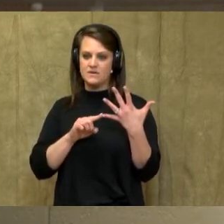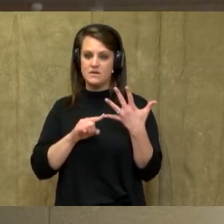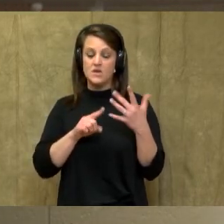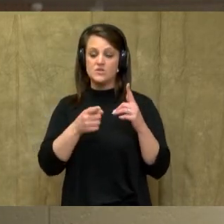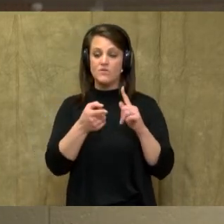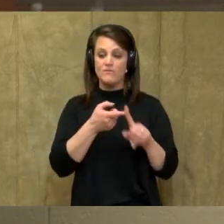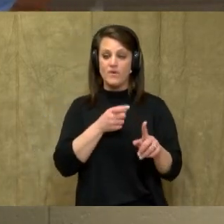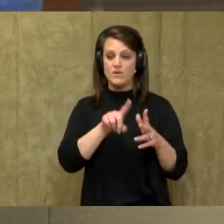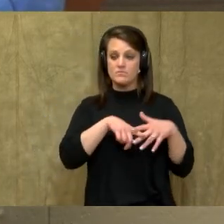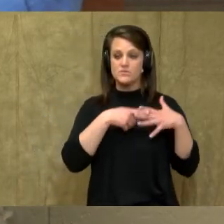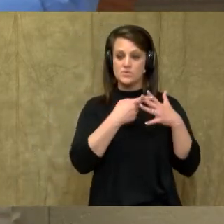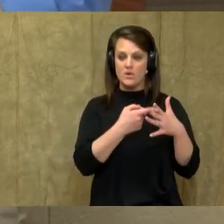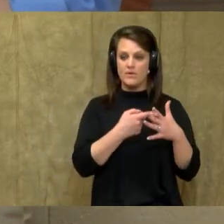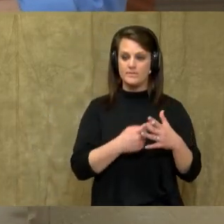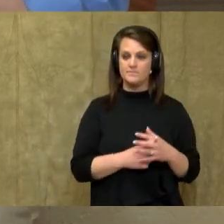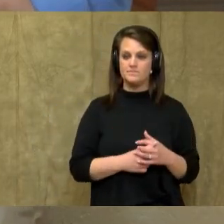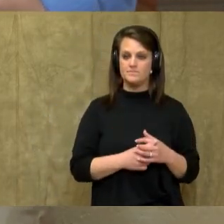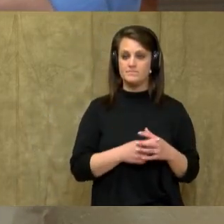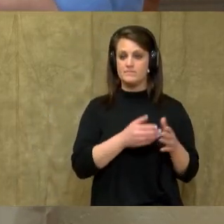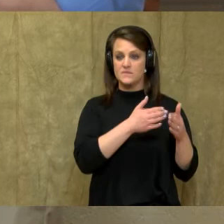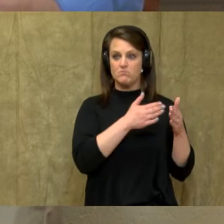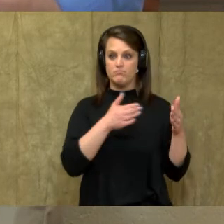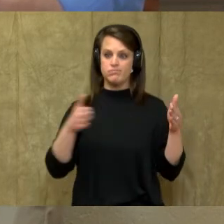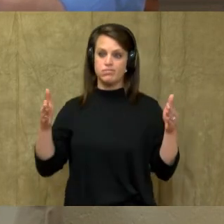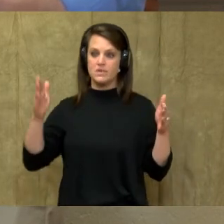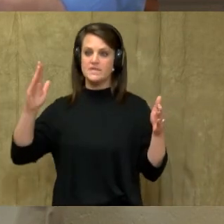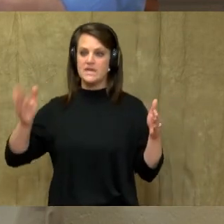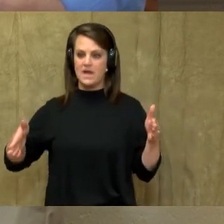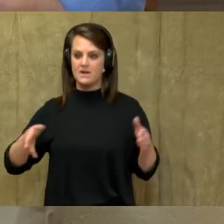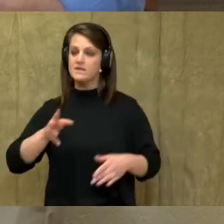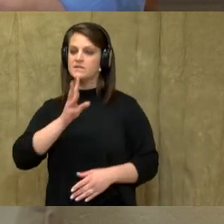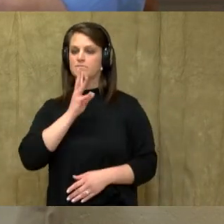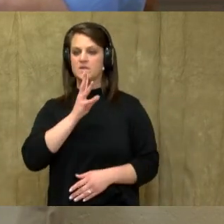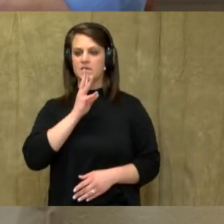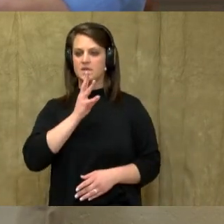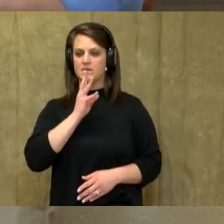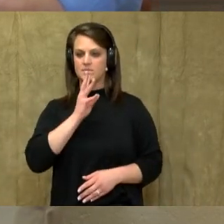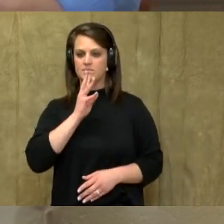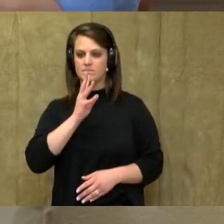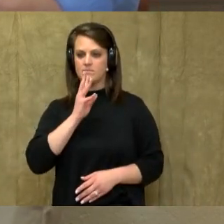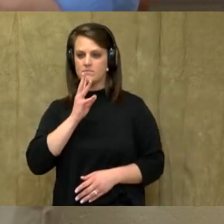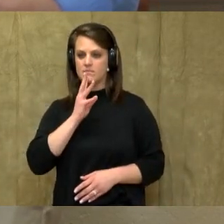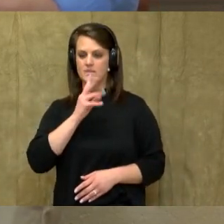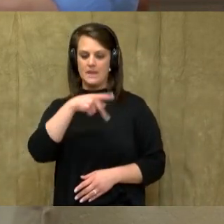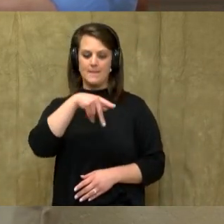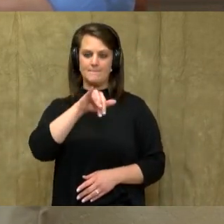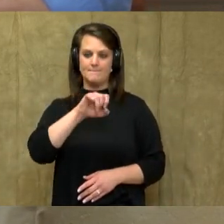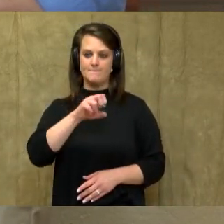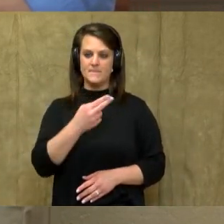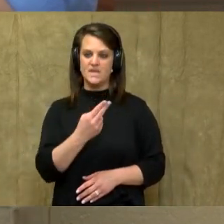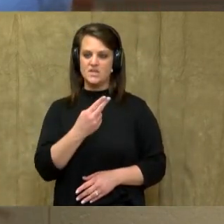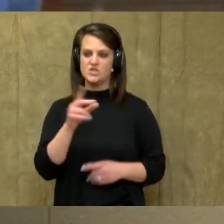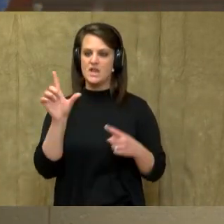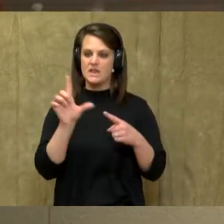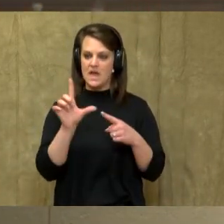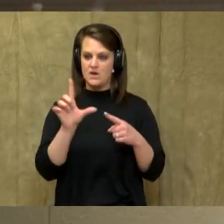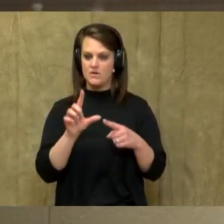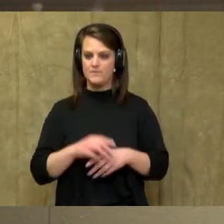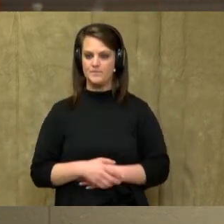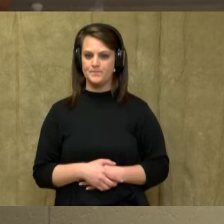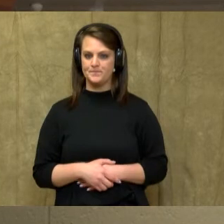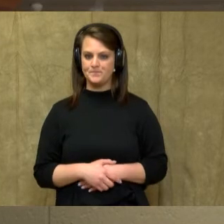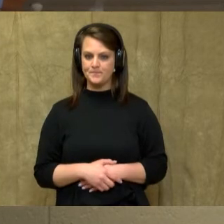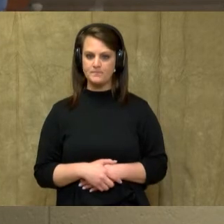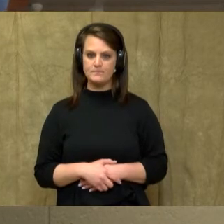the beginning to the end, speaking only the pitch letter names. Again, nice and